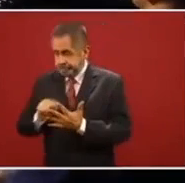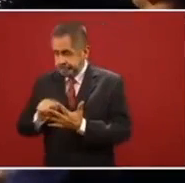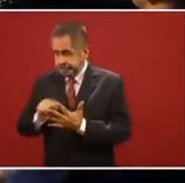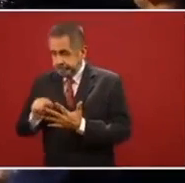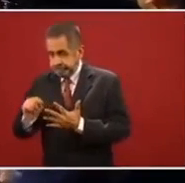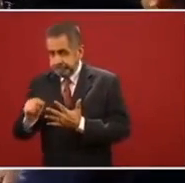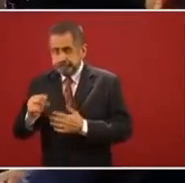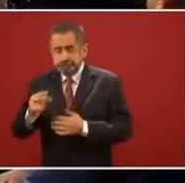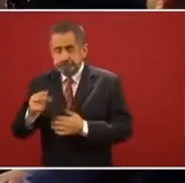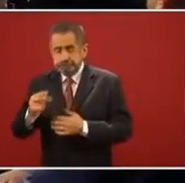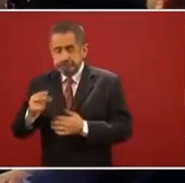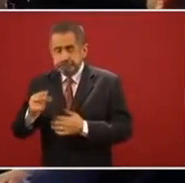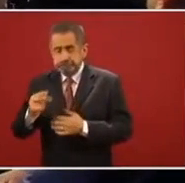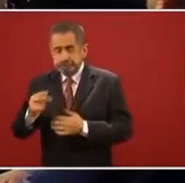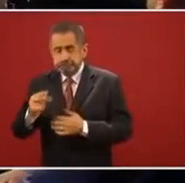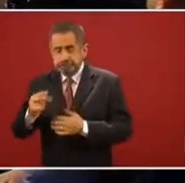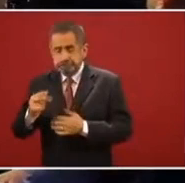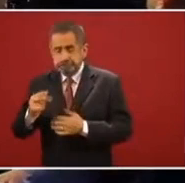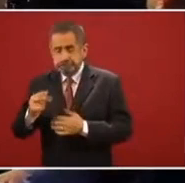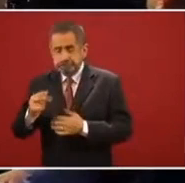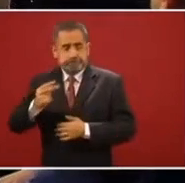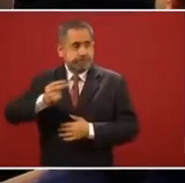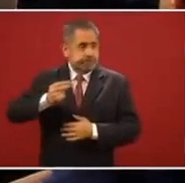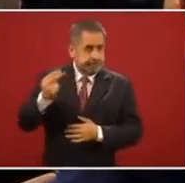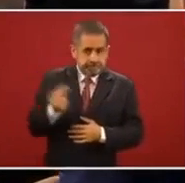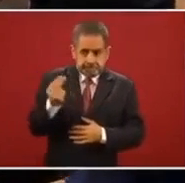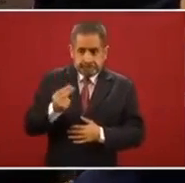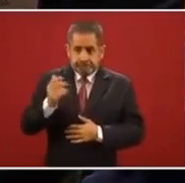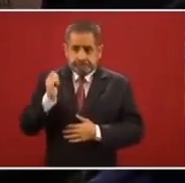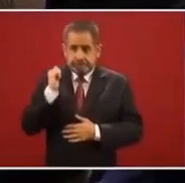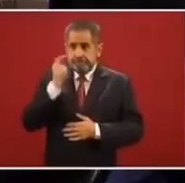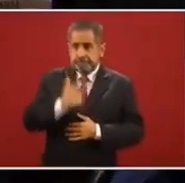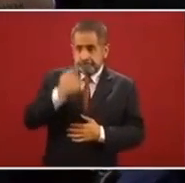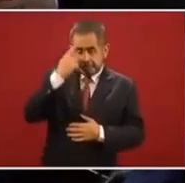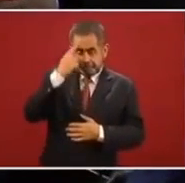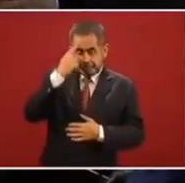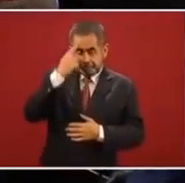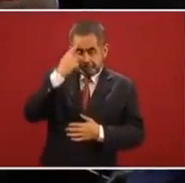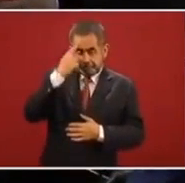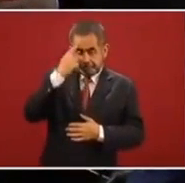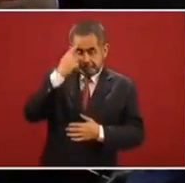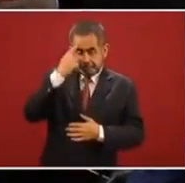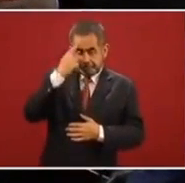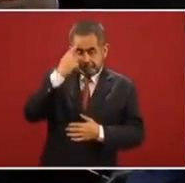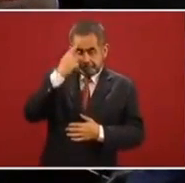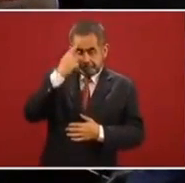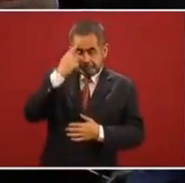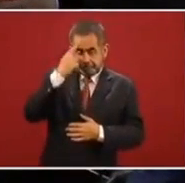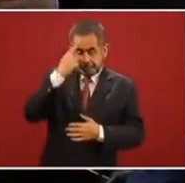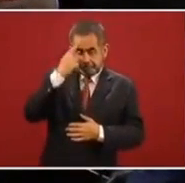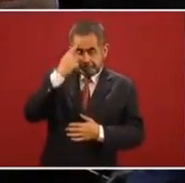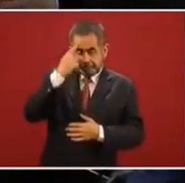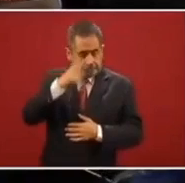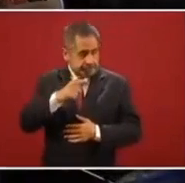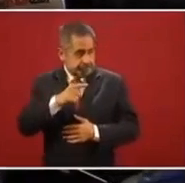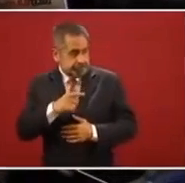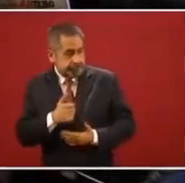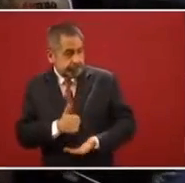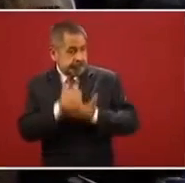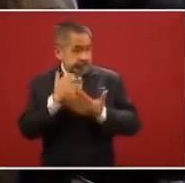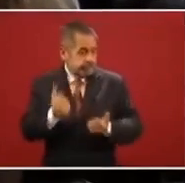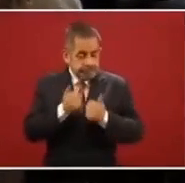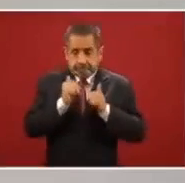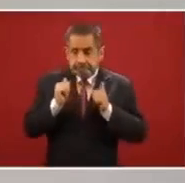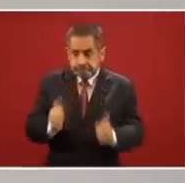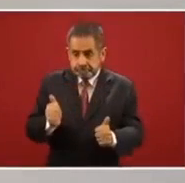developed establecer and need to be established para una respuesta efectiva for an effective response han